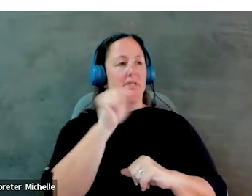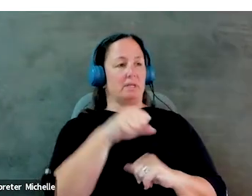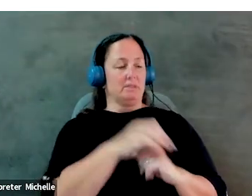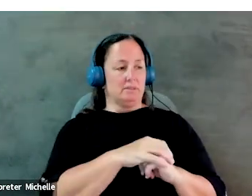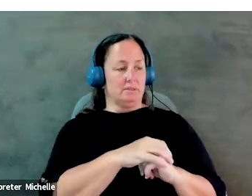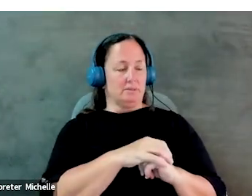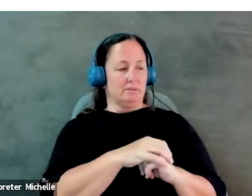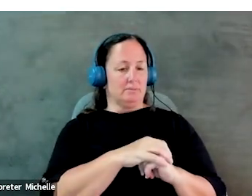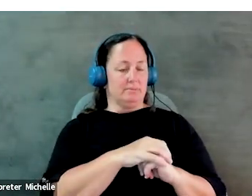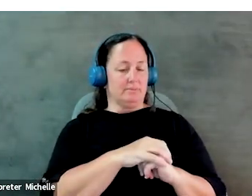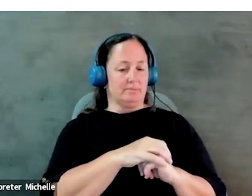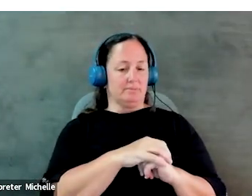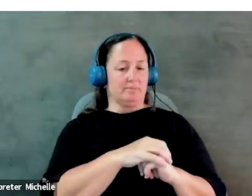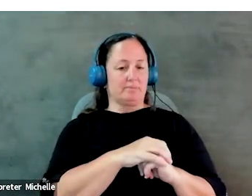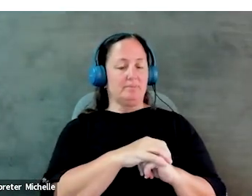Yes,